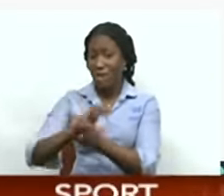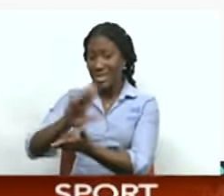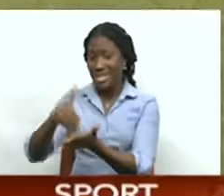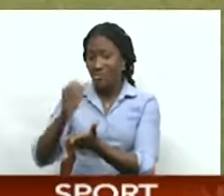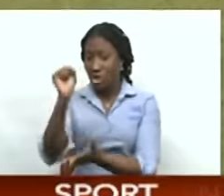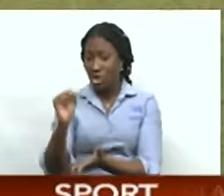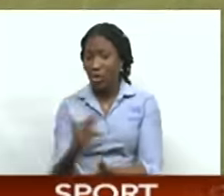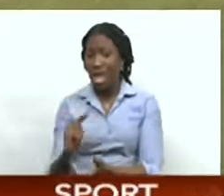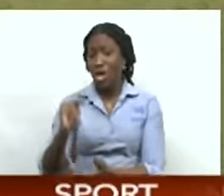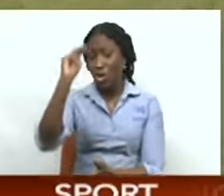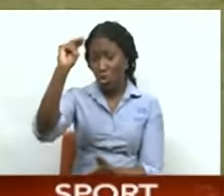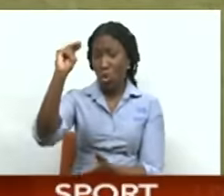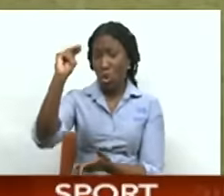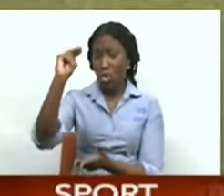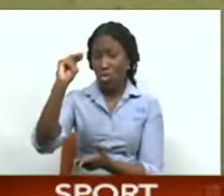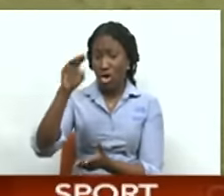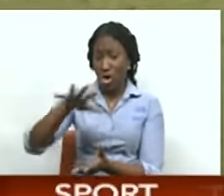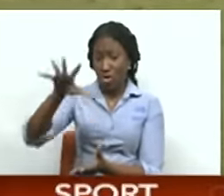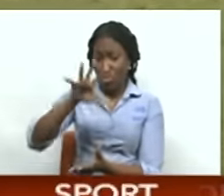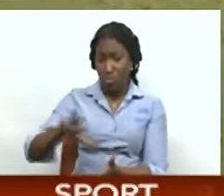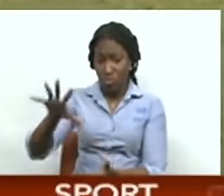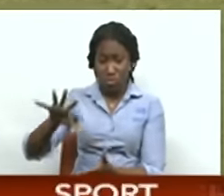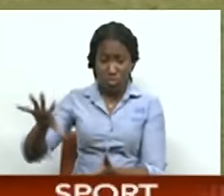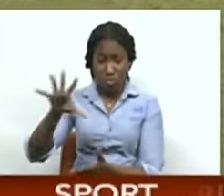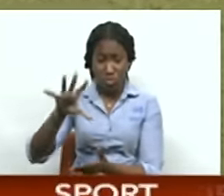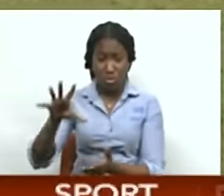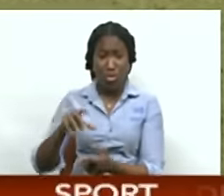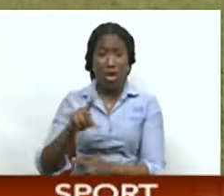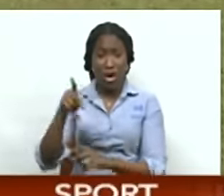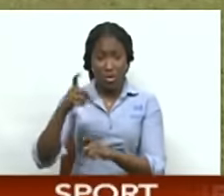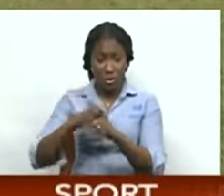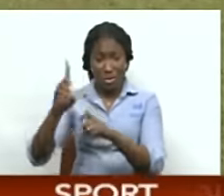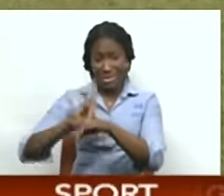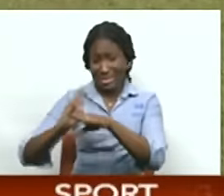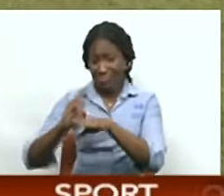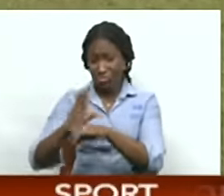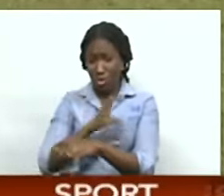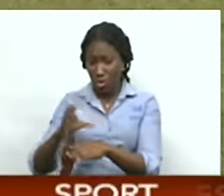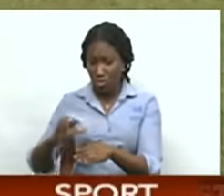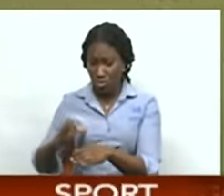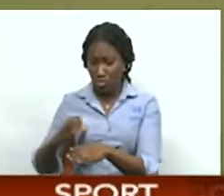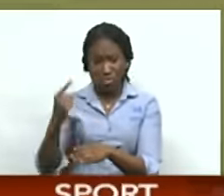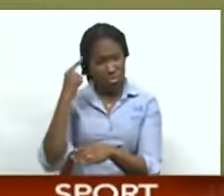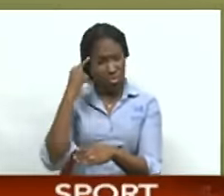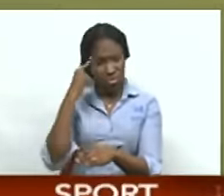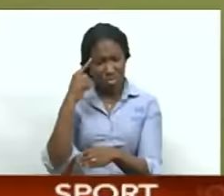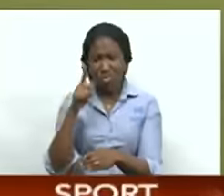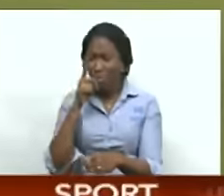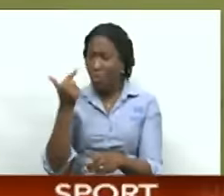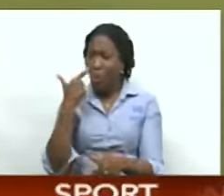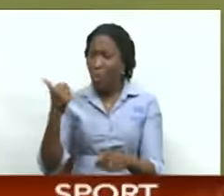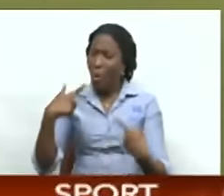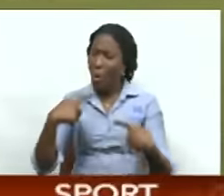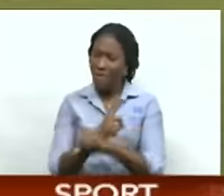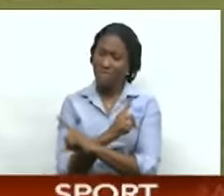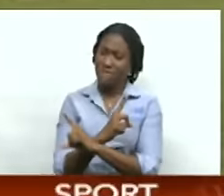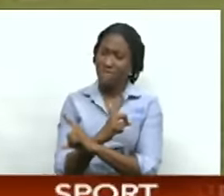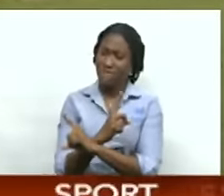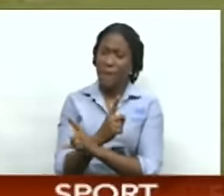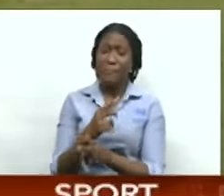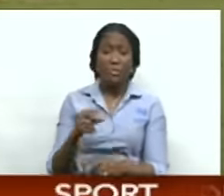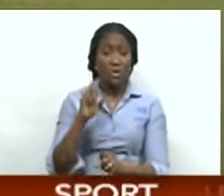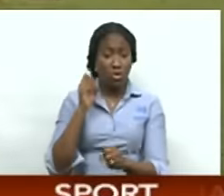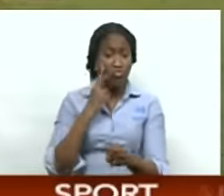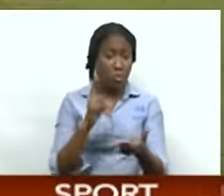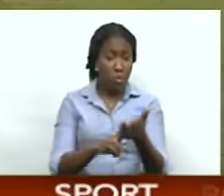the Credentials and Disciplinary Committees could be perceived as a conflict of interest. The report recommended an independent disciplinary committee